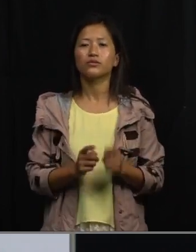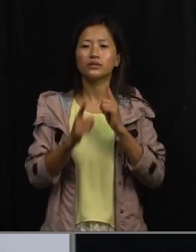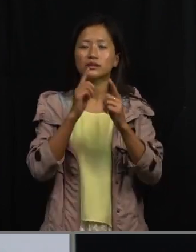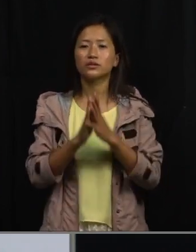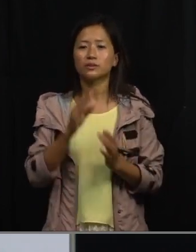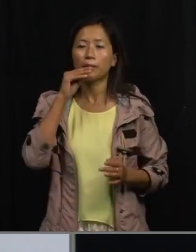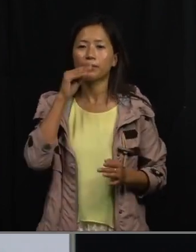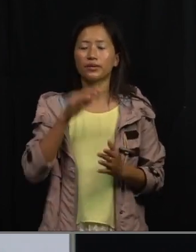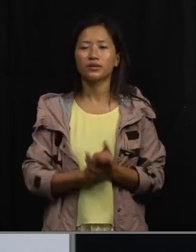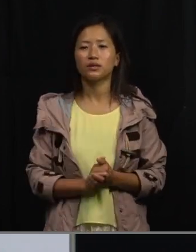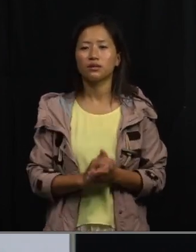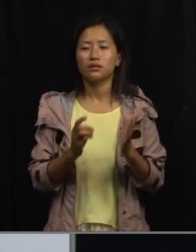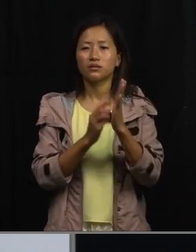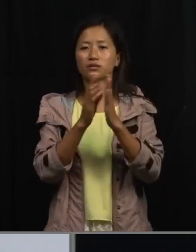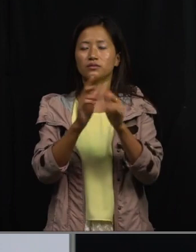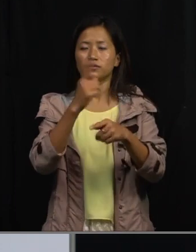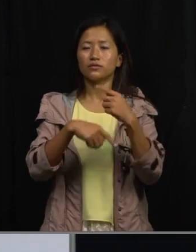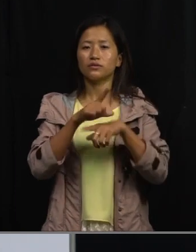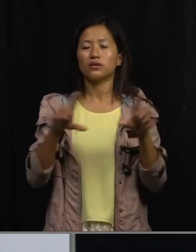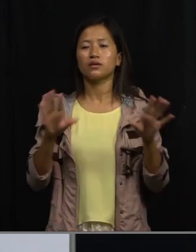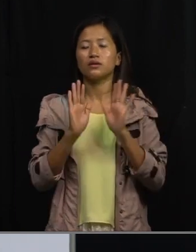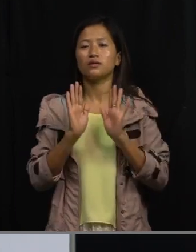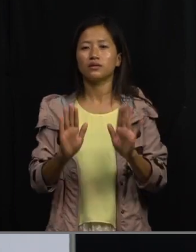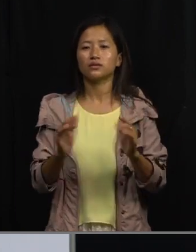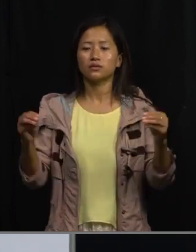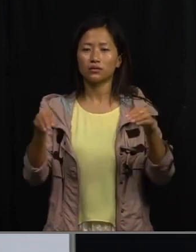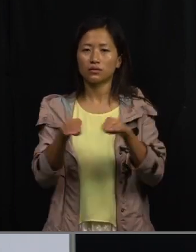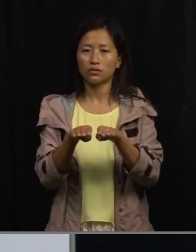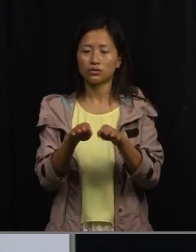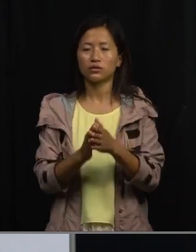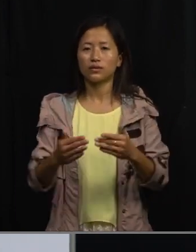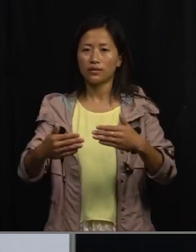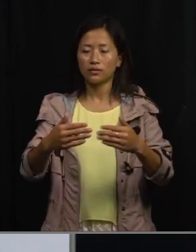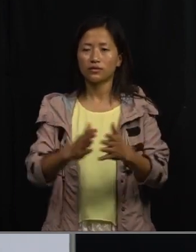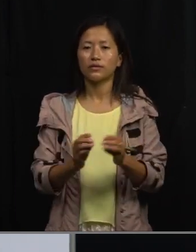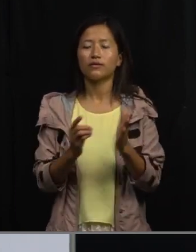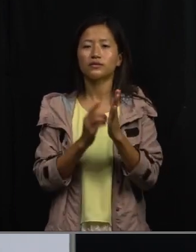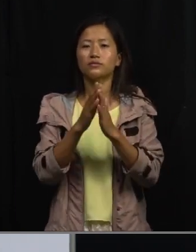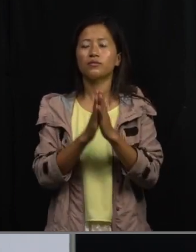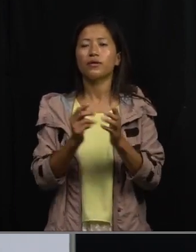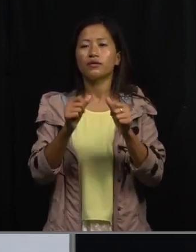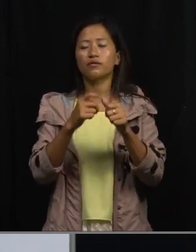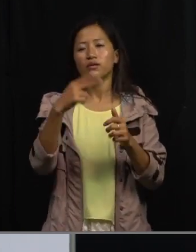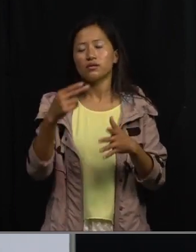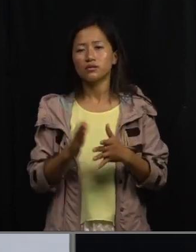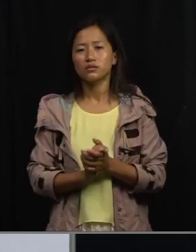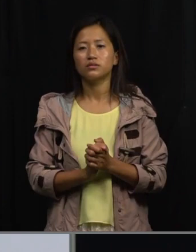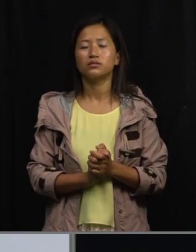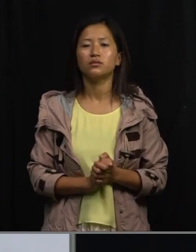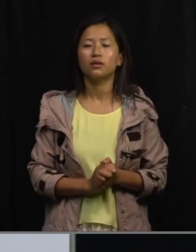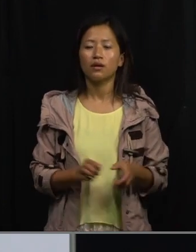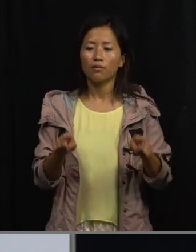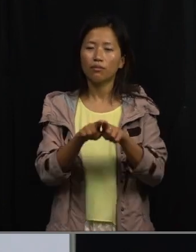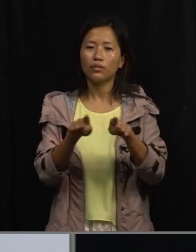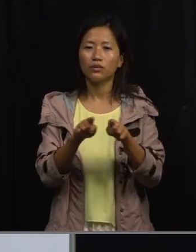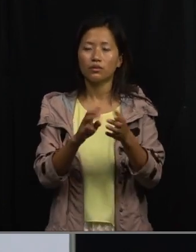also, the development of language has close connection with the development of art. Why? Because